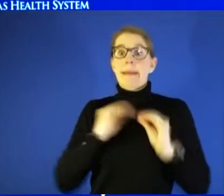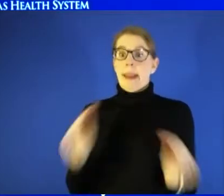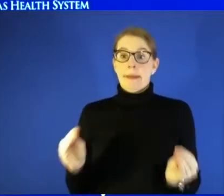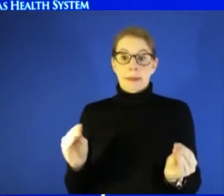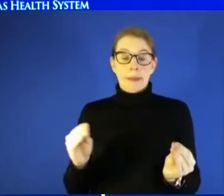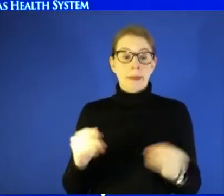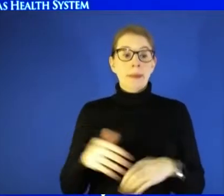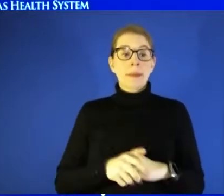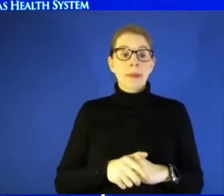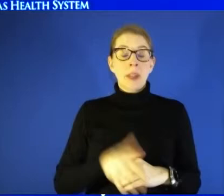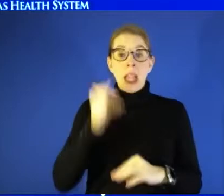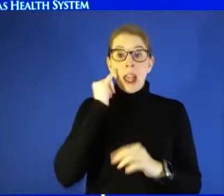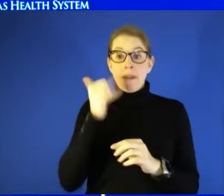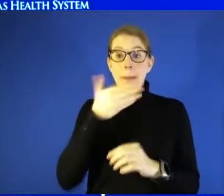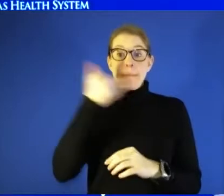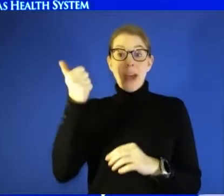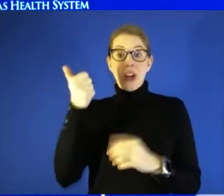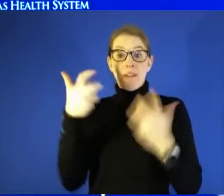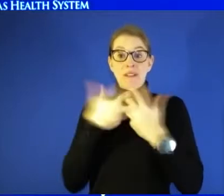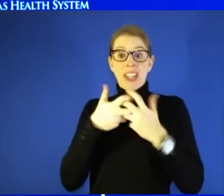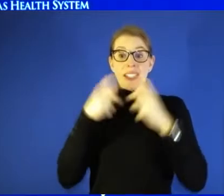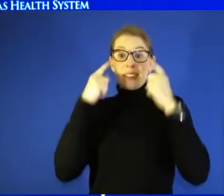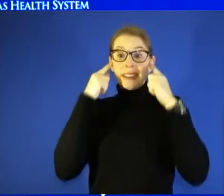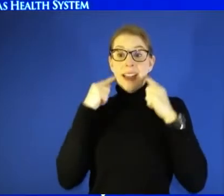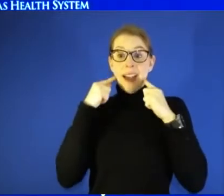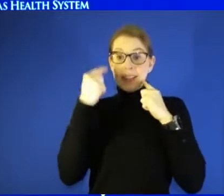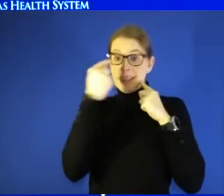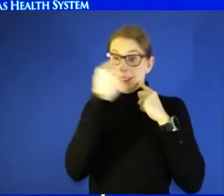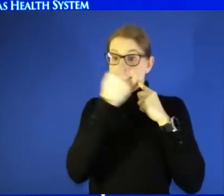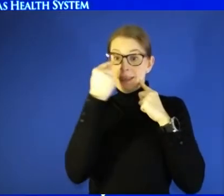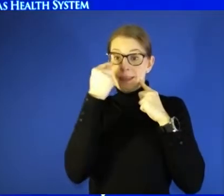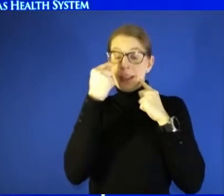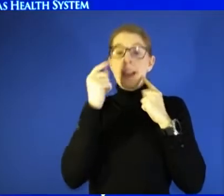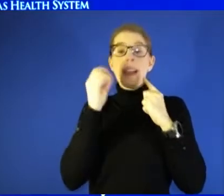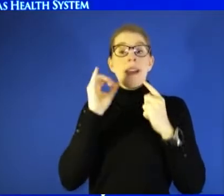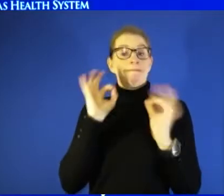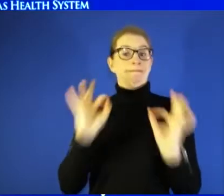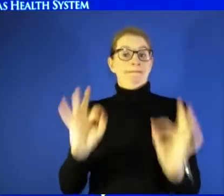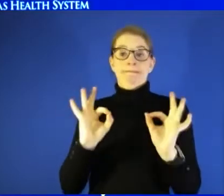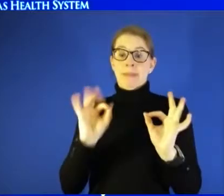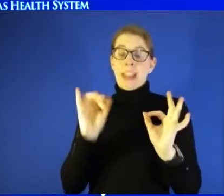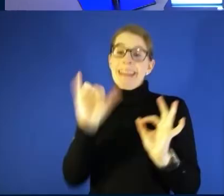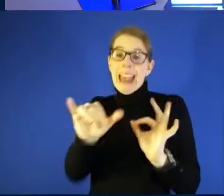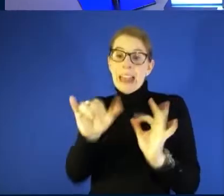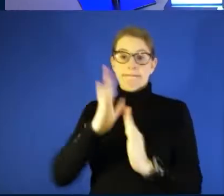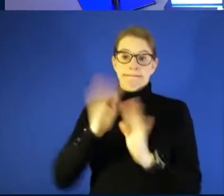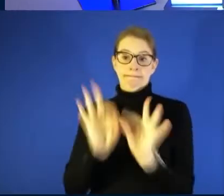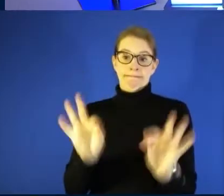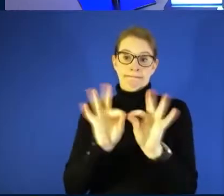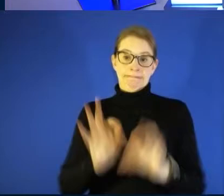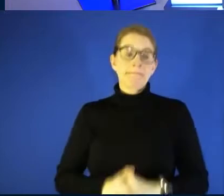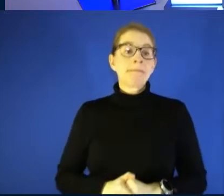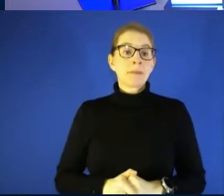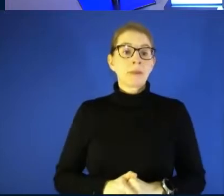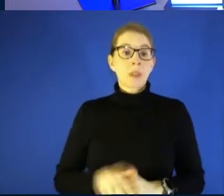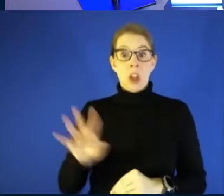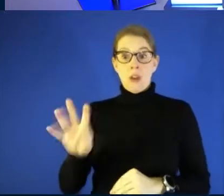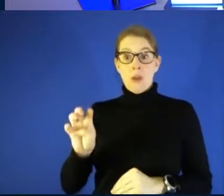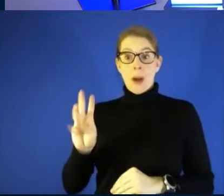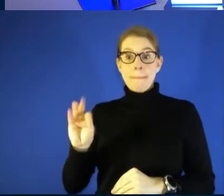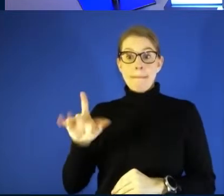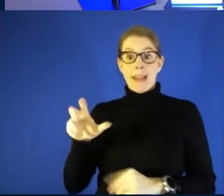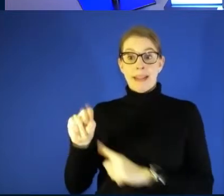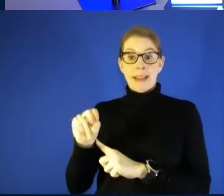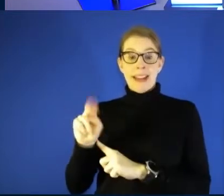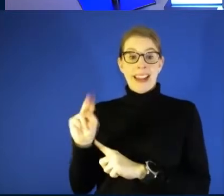a better fit around the sides and top of the mask, that is really what is important and what you should be going for. Okay, 400 million N95 masks